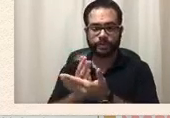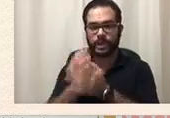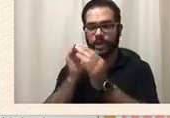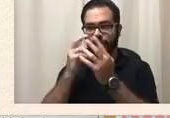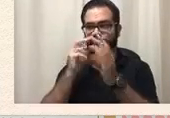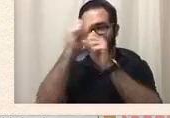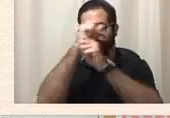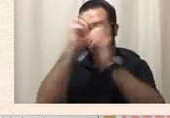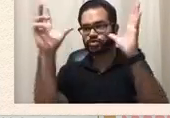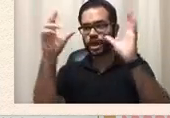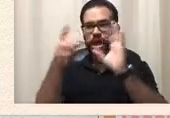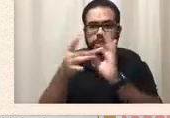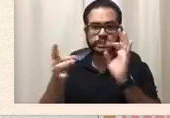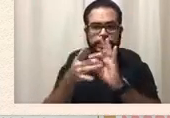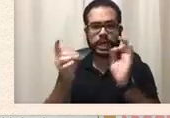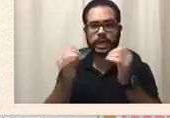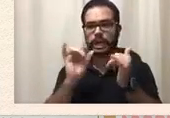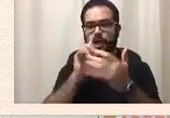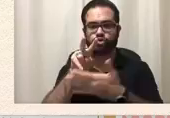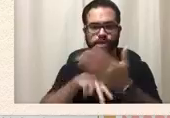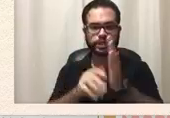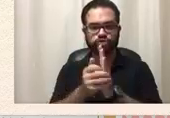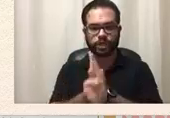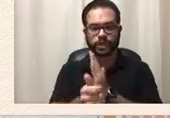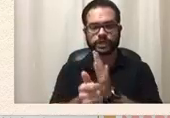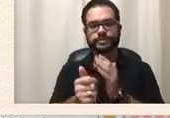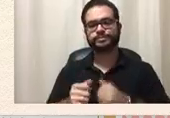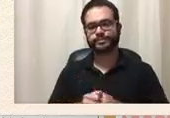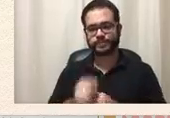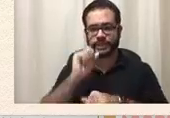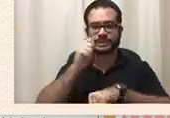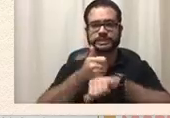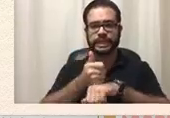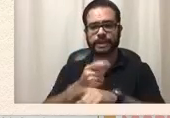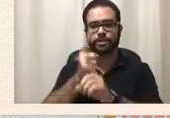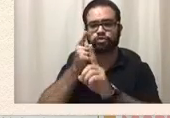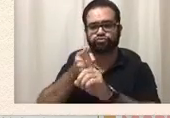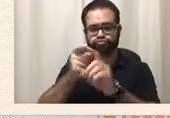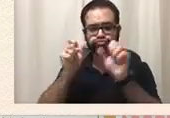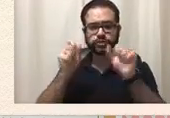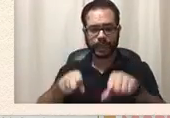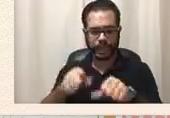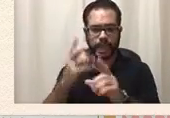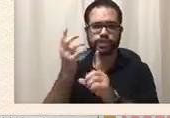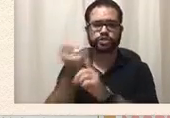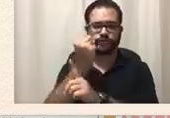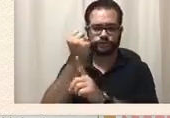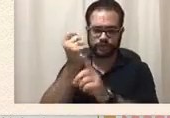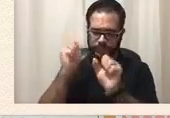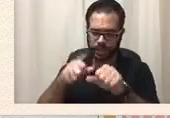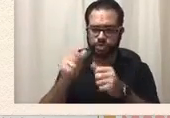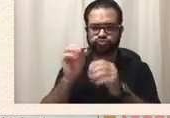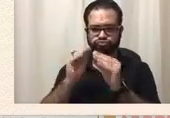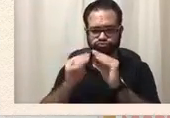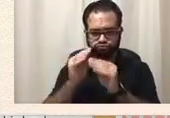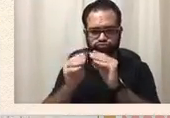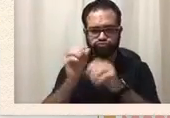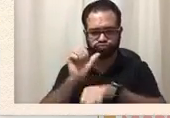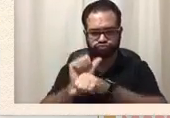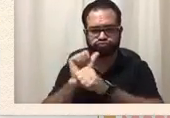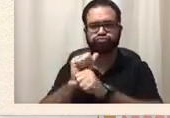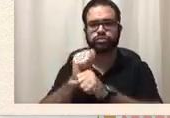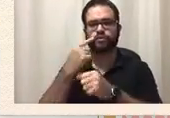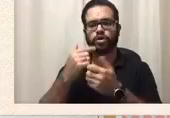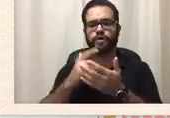strategy? Set realistic goals that you can achieve and can work on. That way they feel successful.